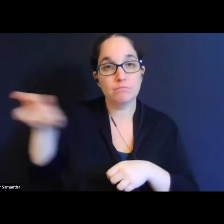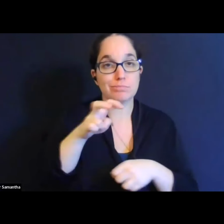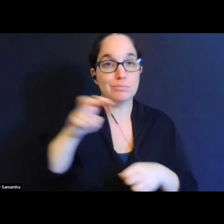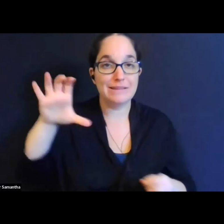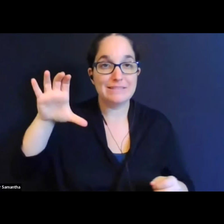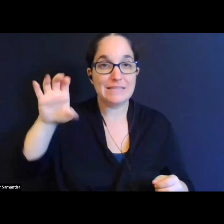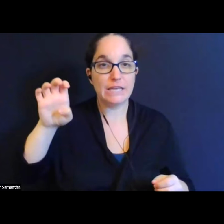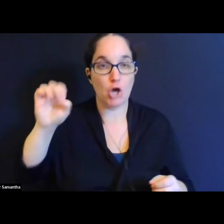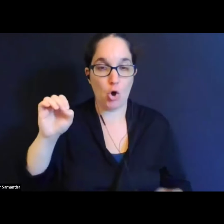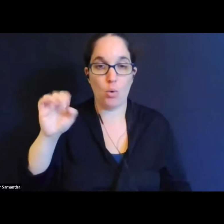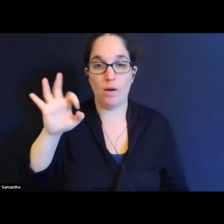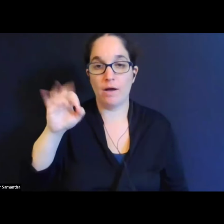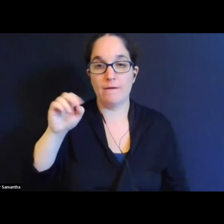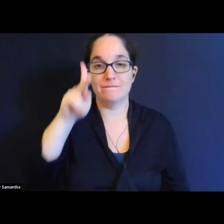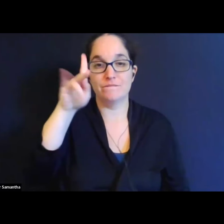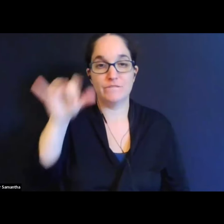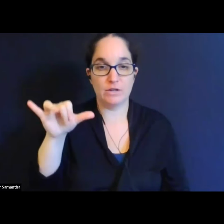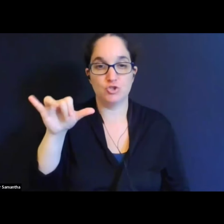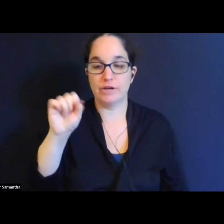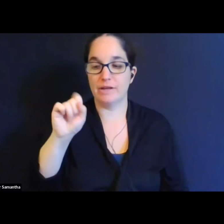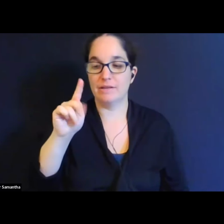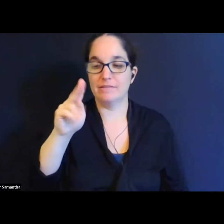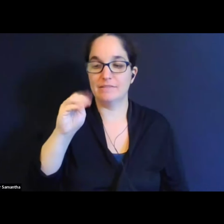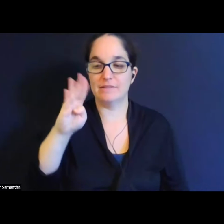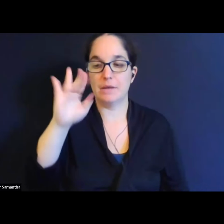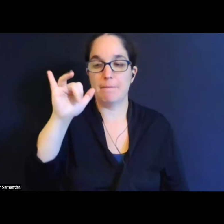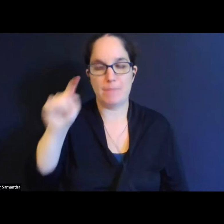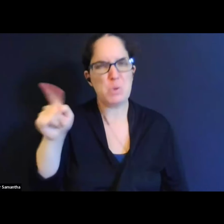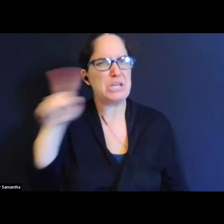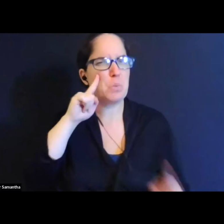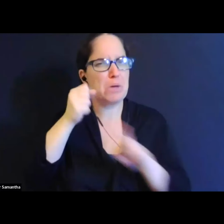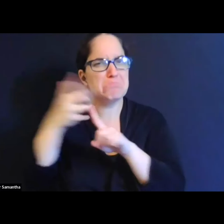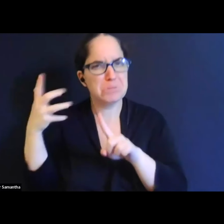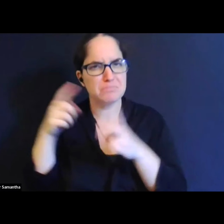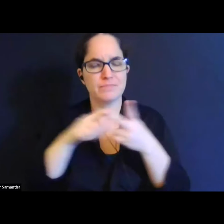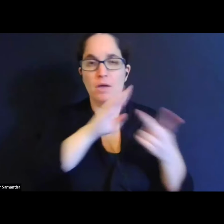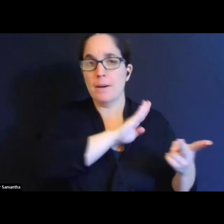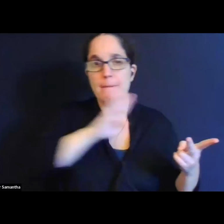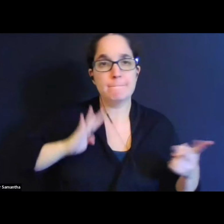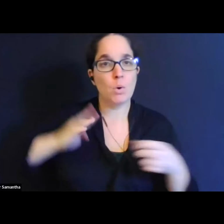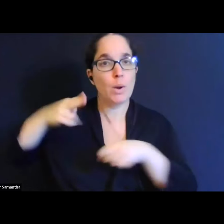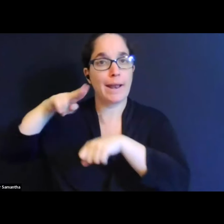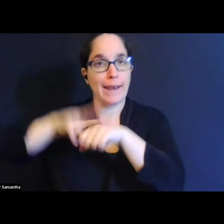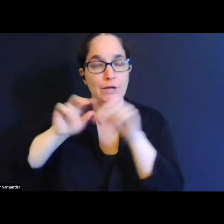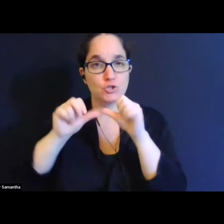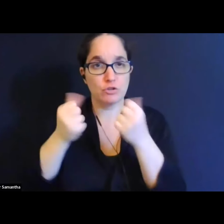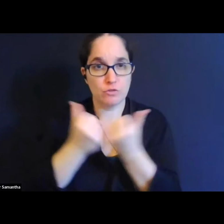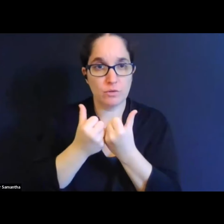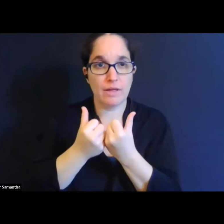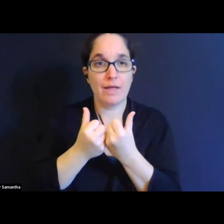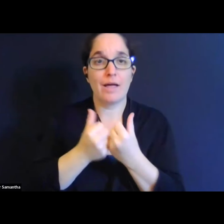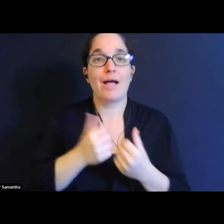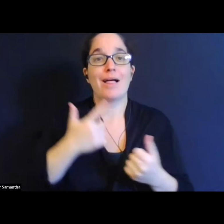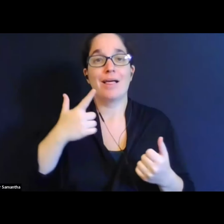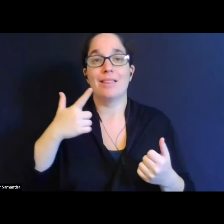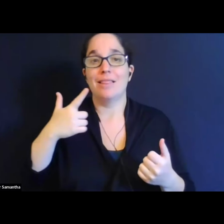Foundry Steamboat in 2019. He'll tell you more about that. He's a board member of the National Association of Lesbian, Gay,